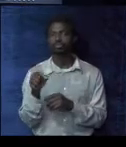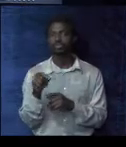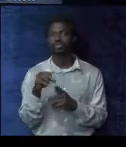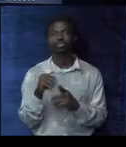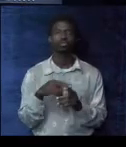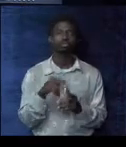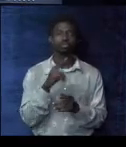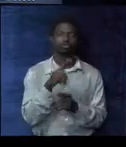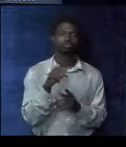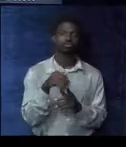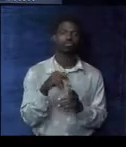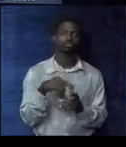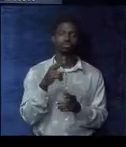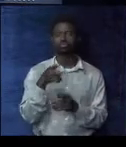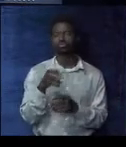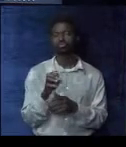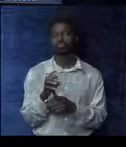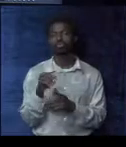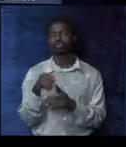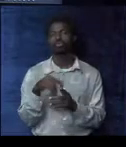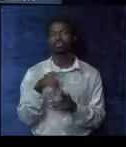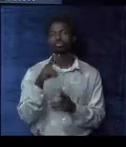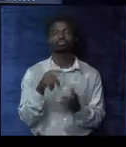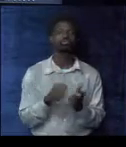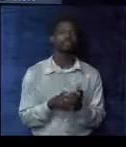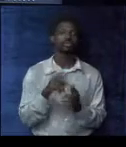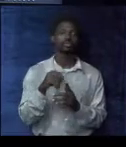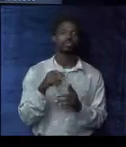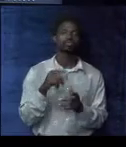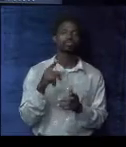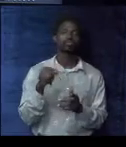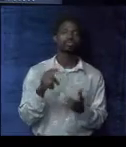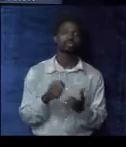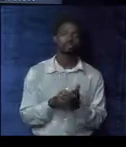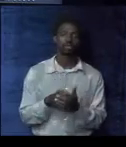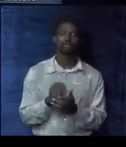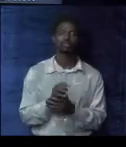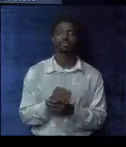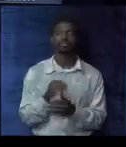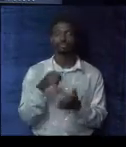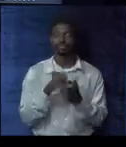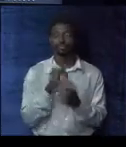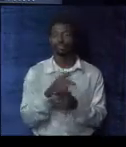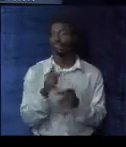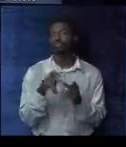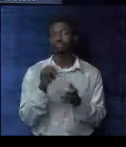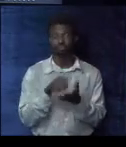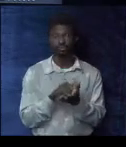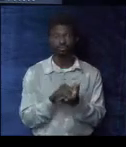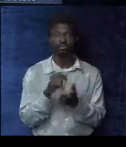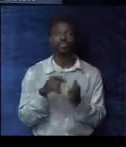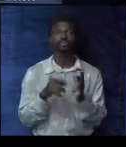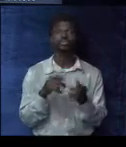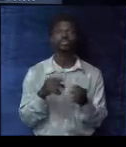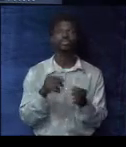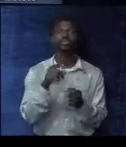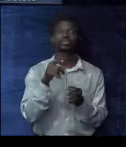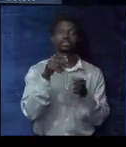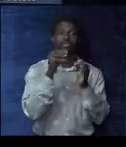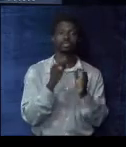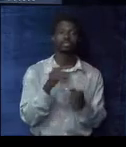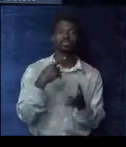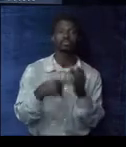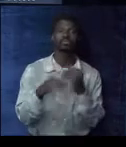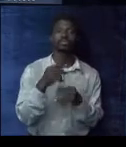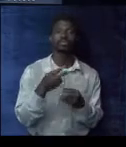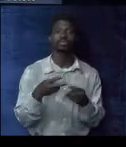2. Sometimes it could be 200, and it could be 200, it could be 2,000, it could be 20,000, and so on and so forth. So it is the position that determines